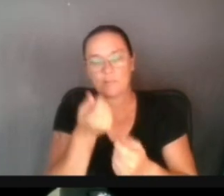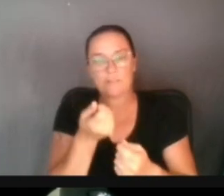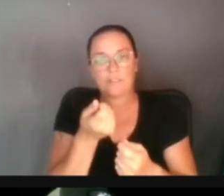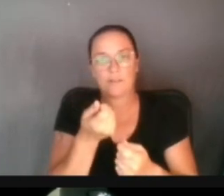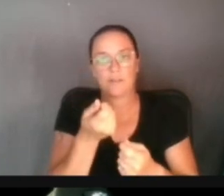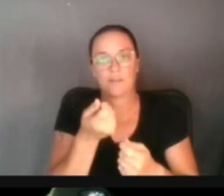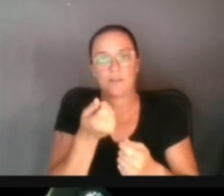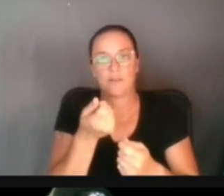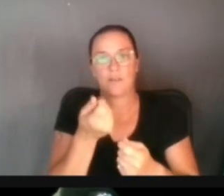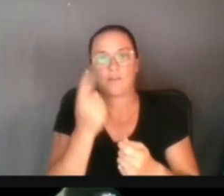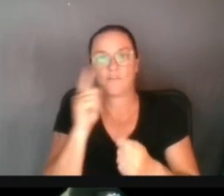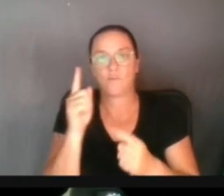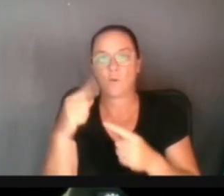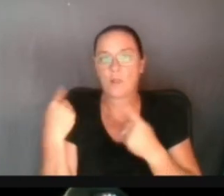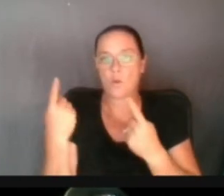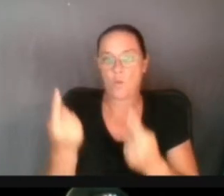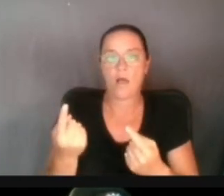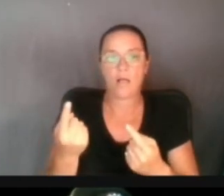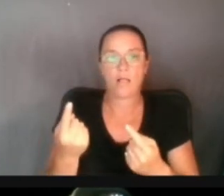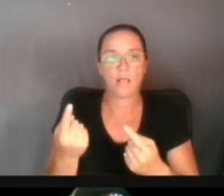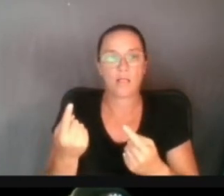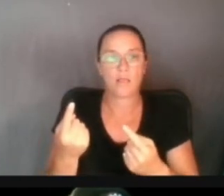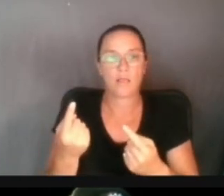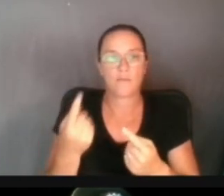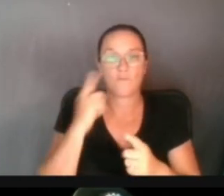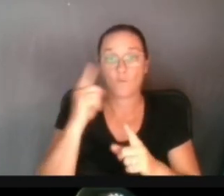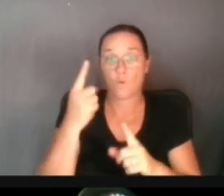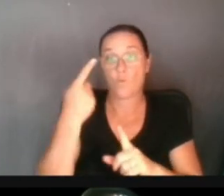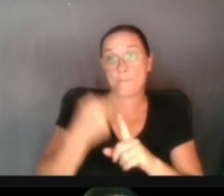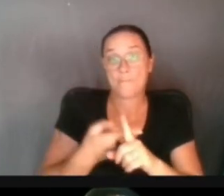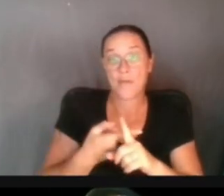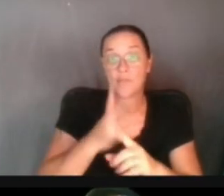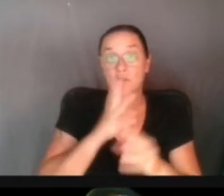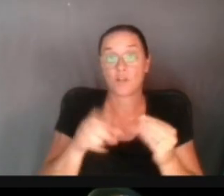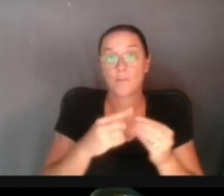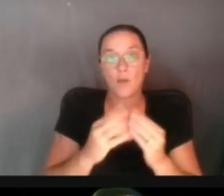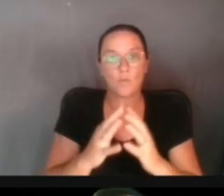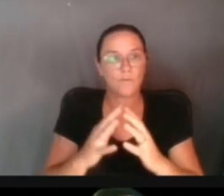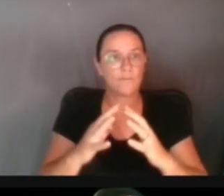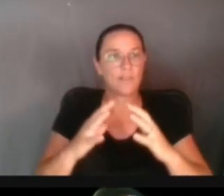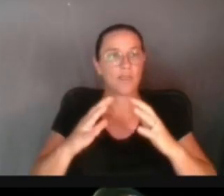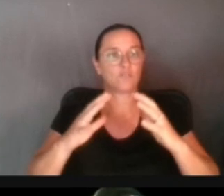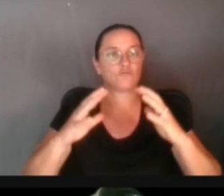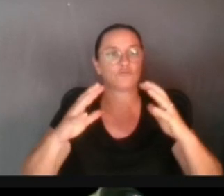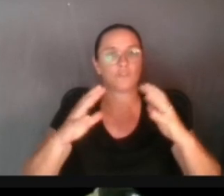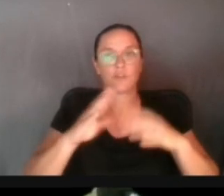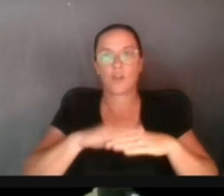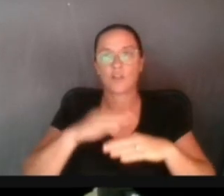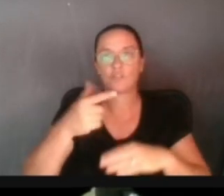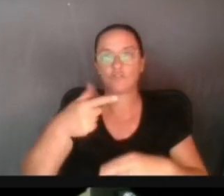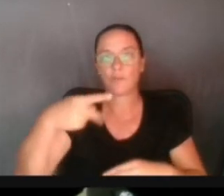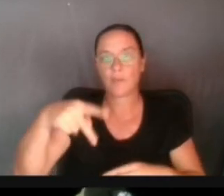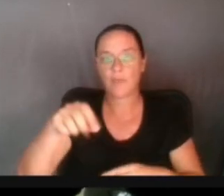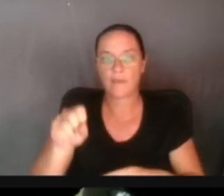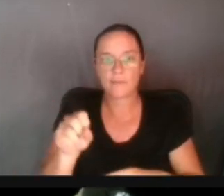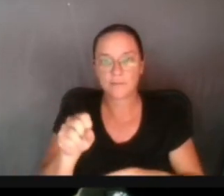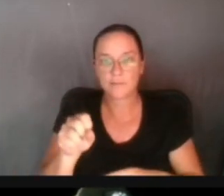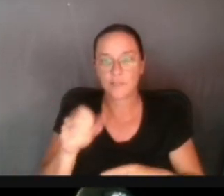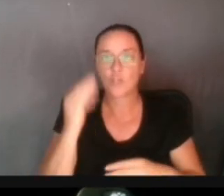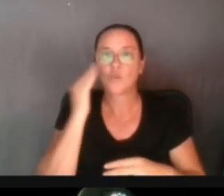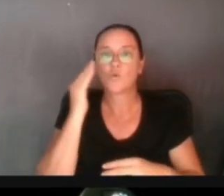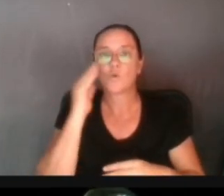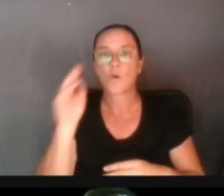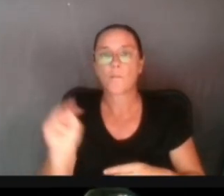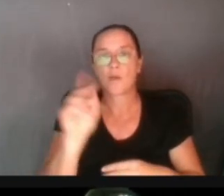the past little bit, over the past month, we've talked about this inflation on the GPS seen on Mauna Loa, and that seems